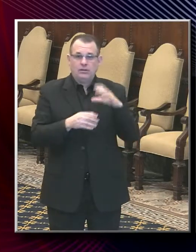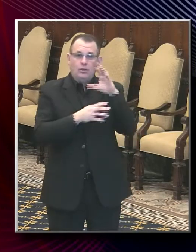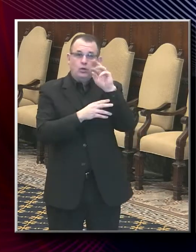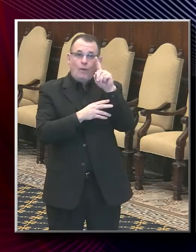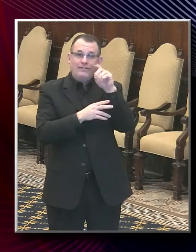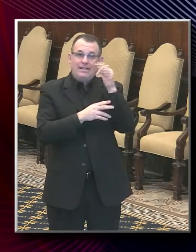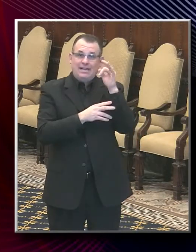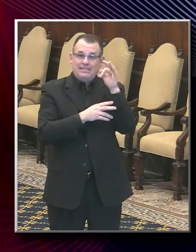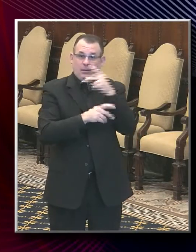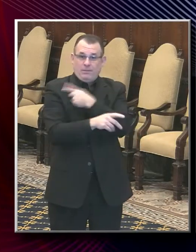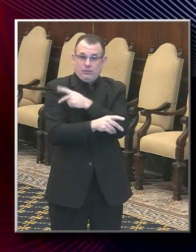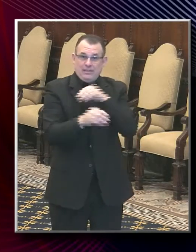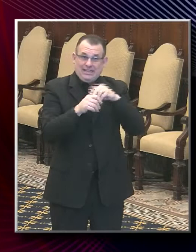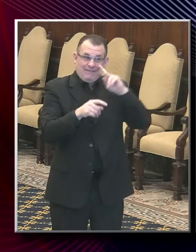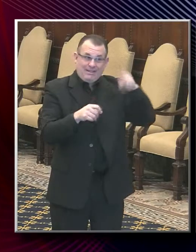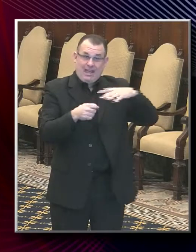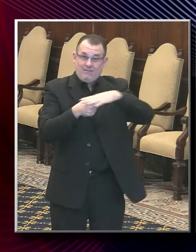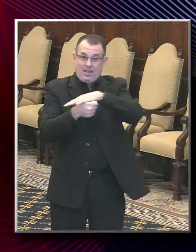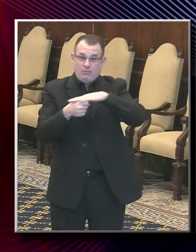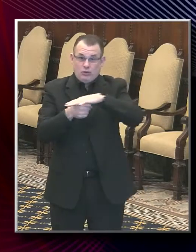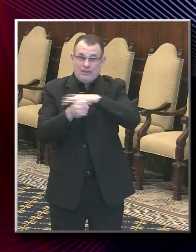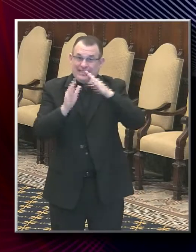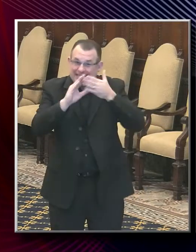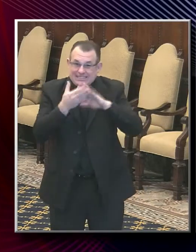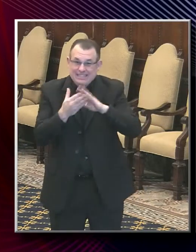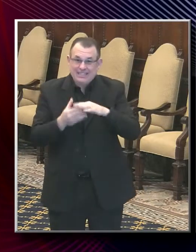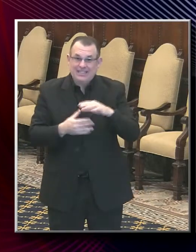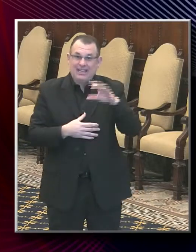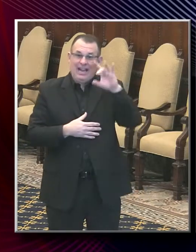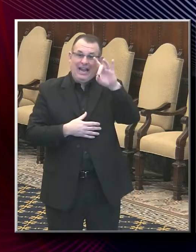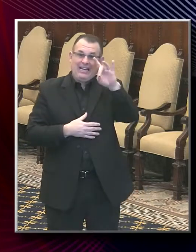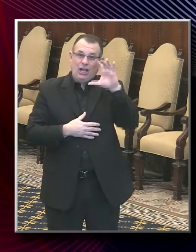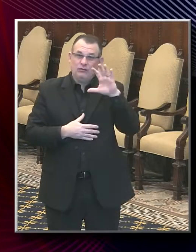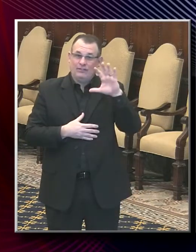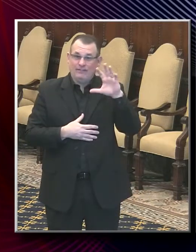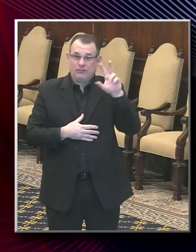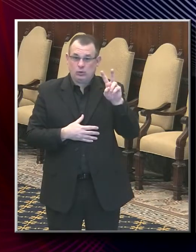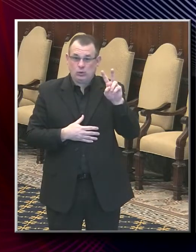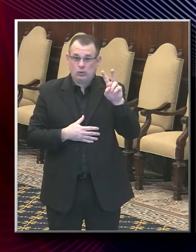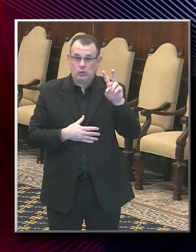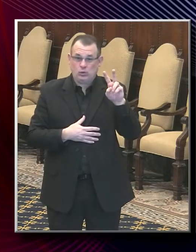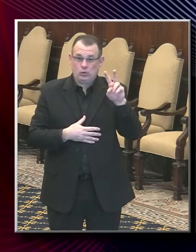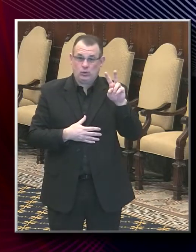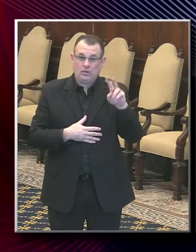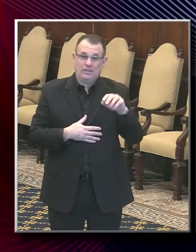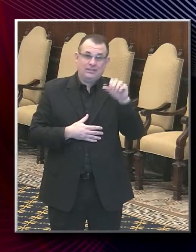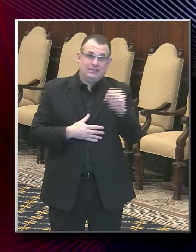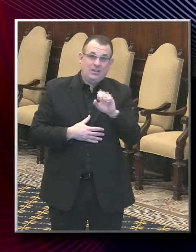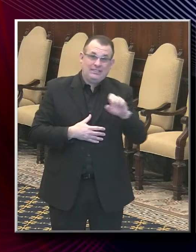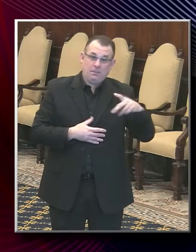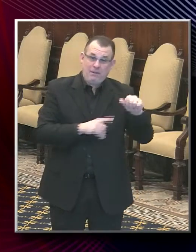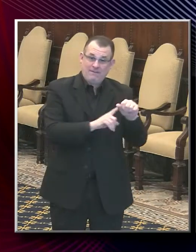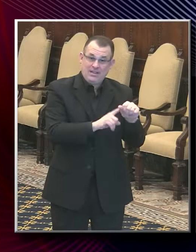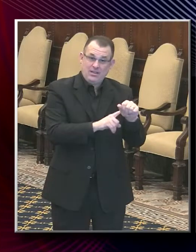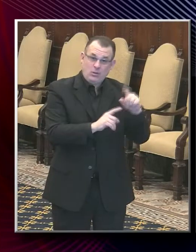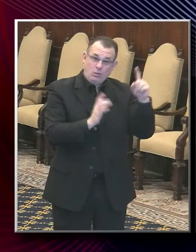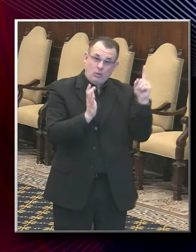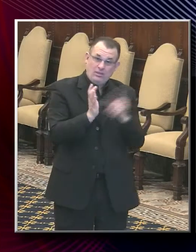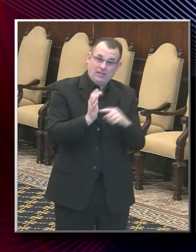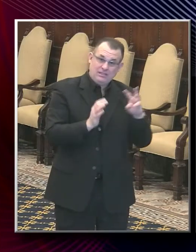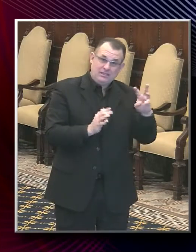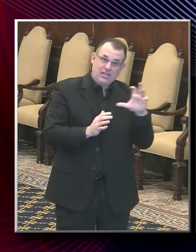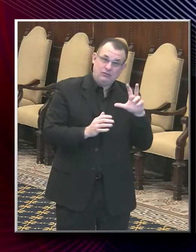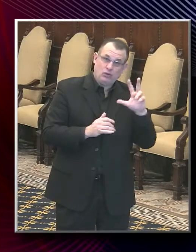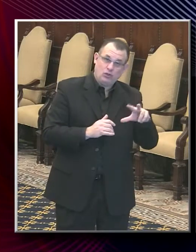in Philadelphia city hospitals is now 852, and in the Southeast Pennsylvania region, it's